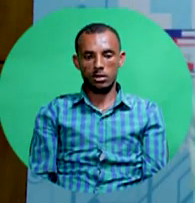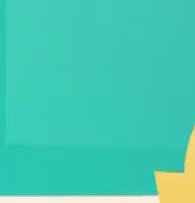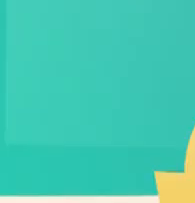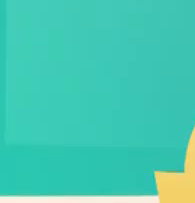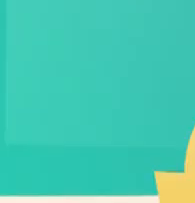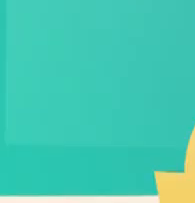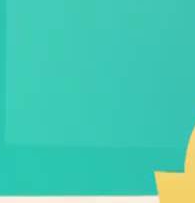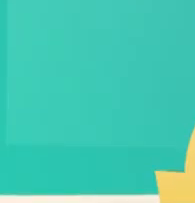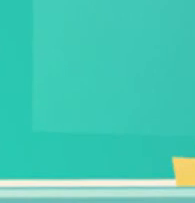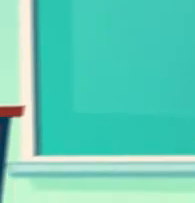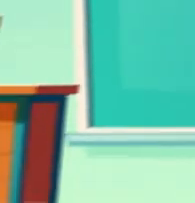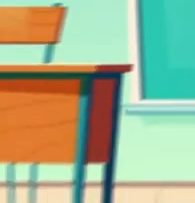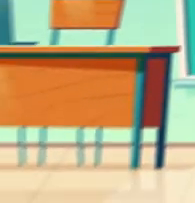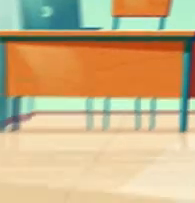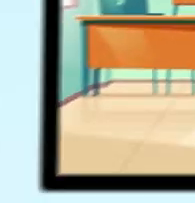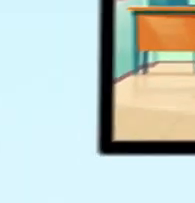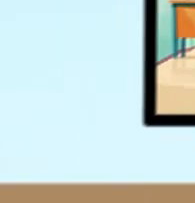function.